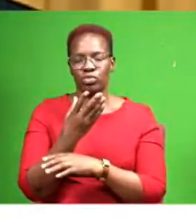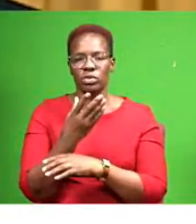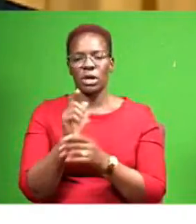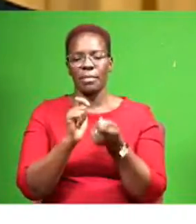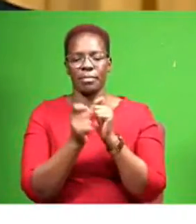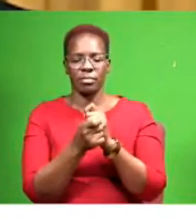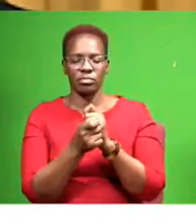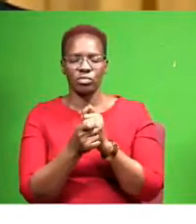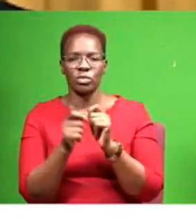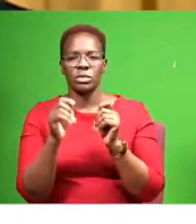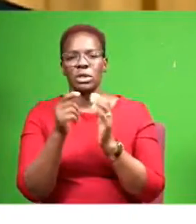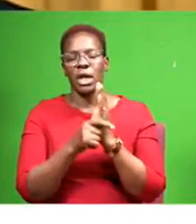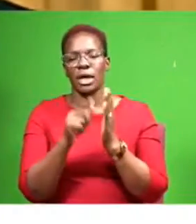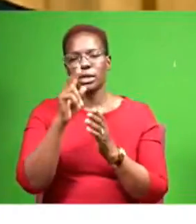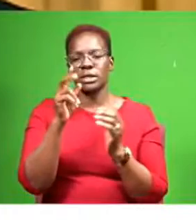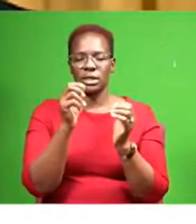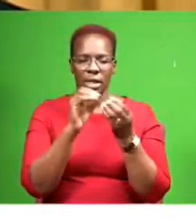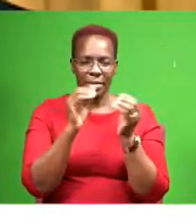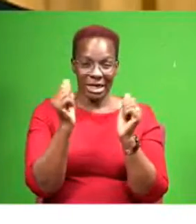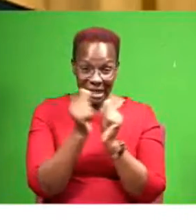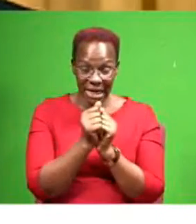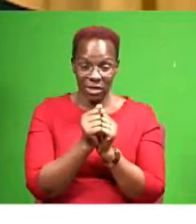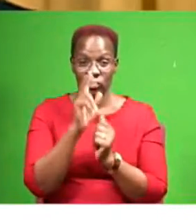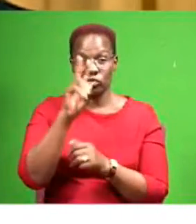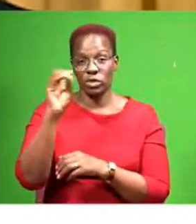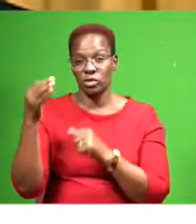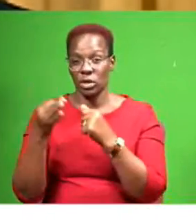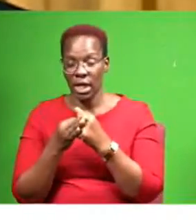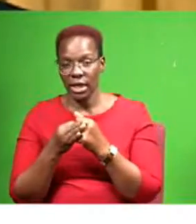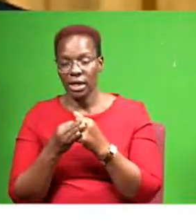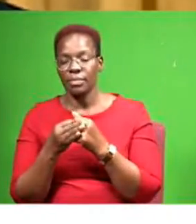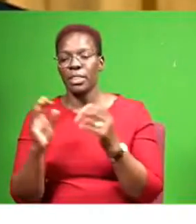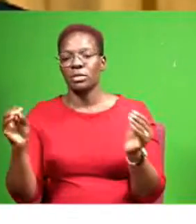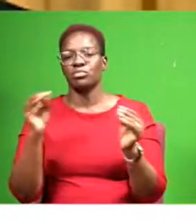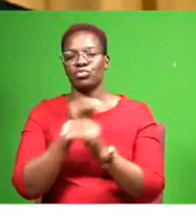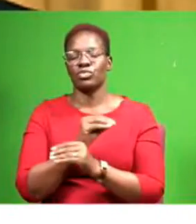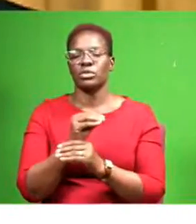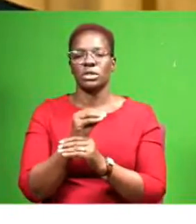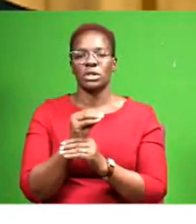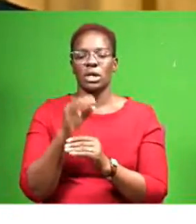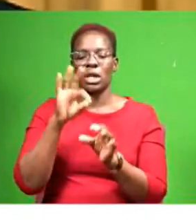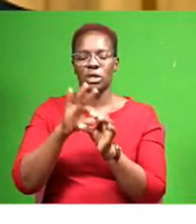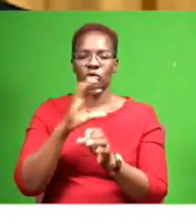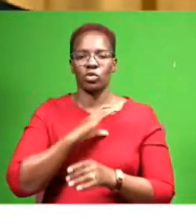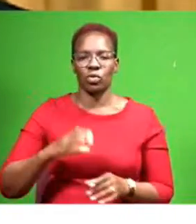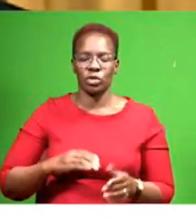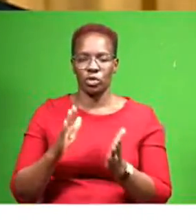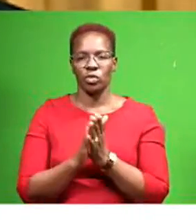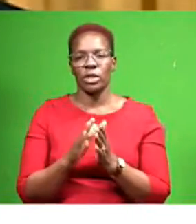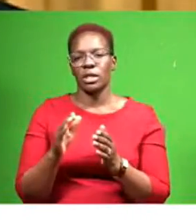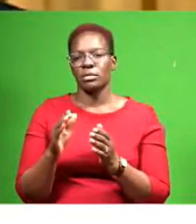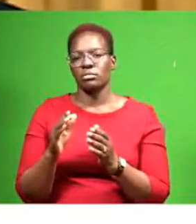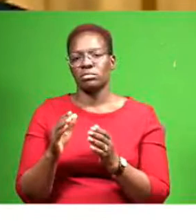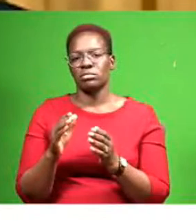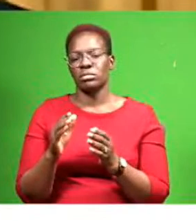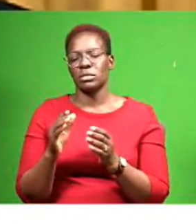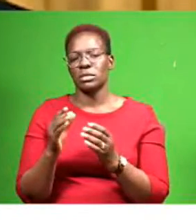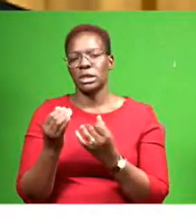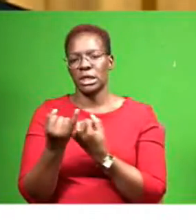10 of 2008, which disbanded and replaced the Election Commission with an interim independent electoral